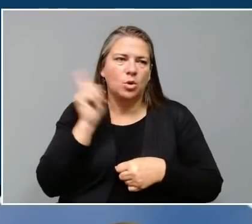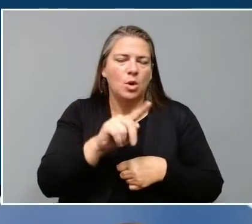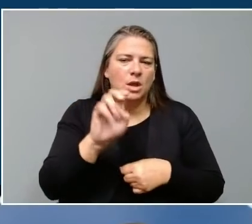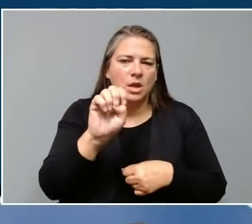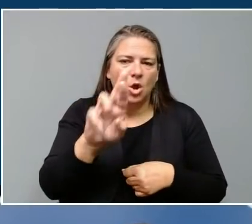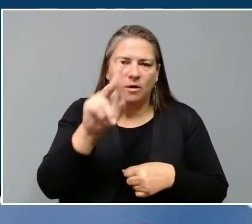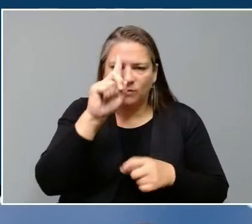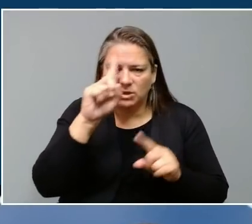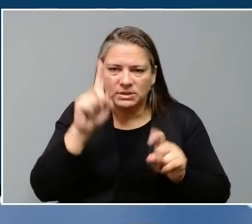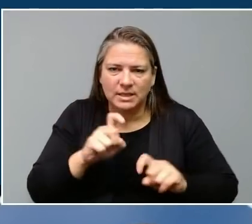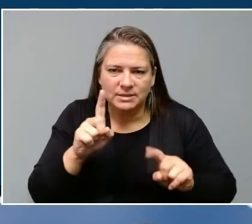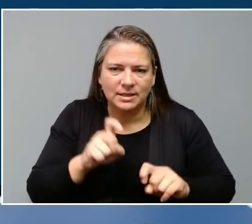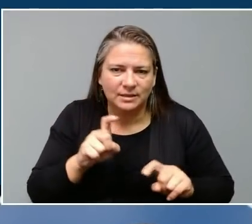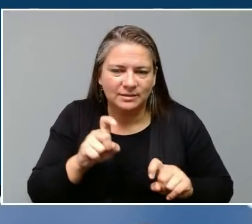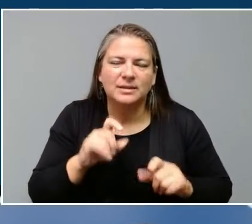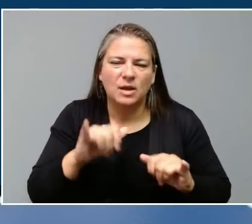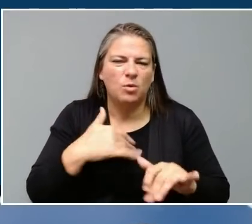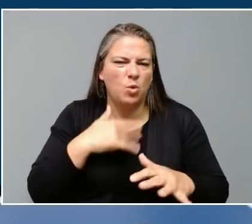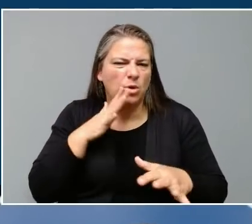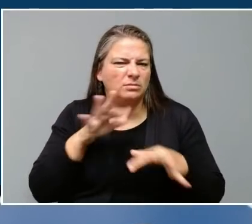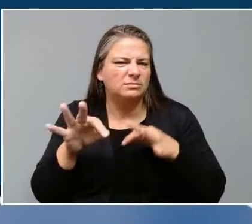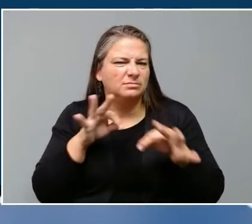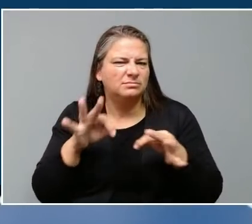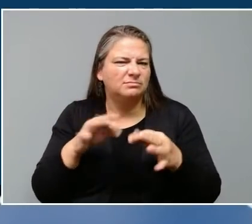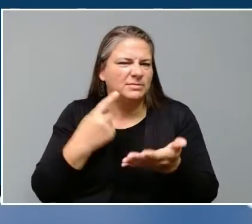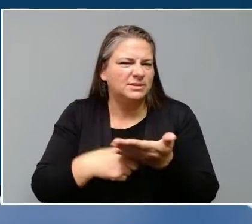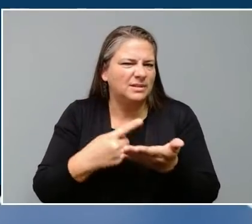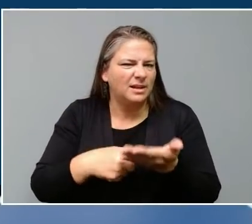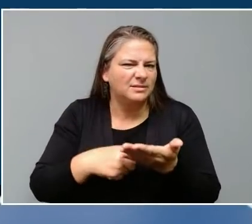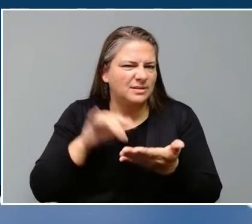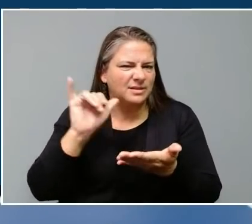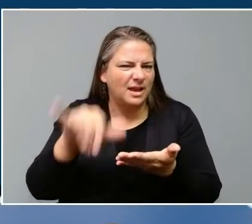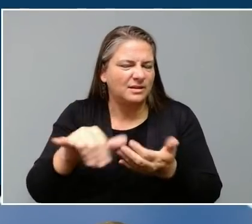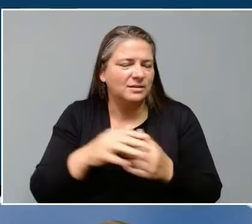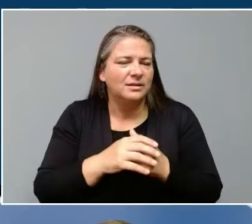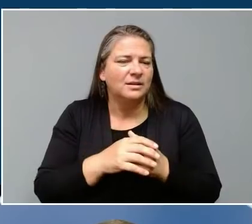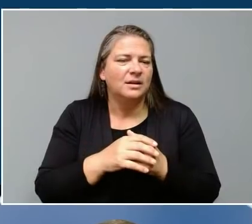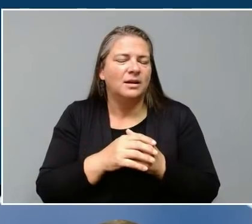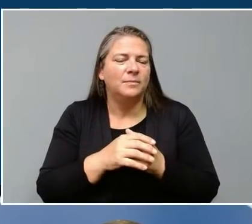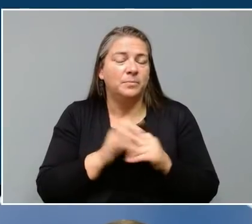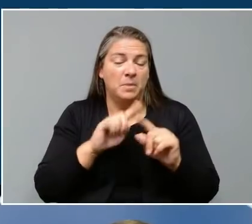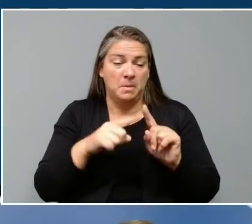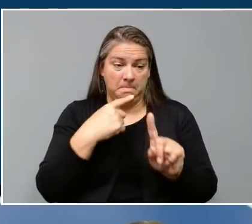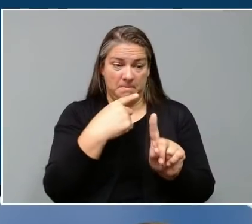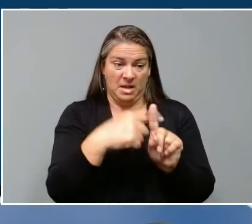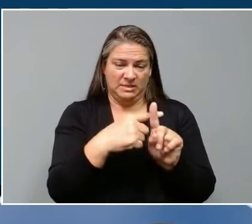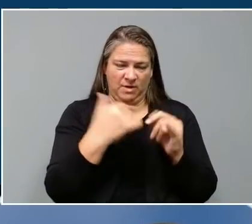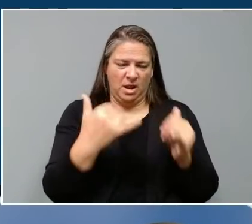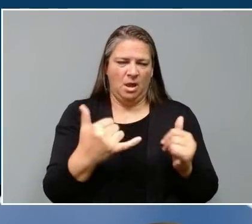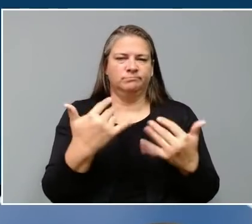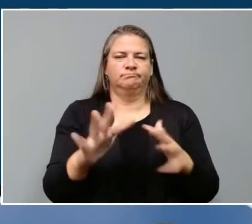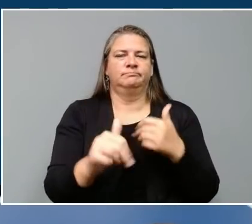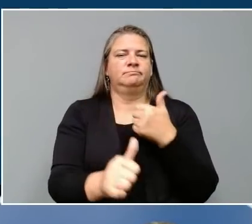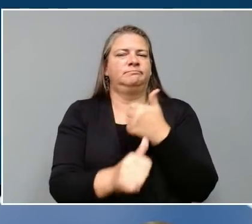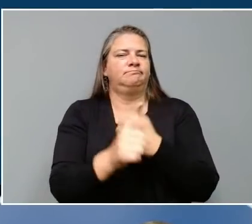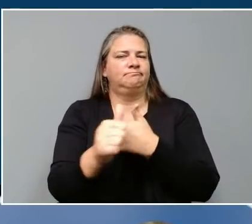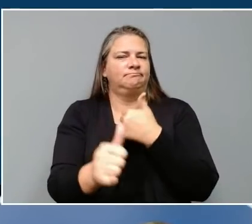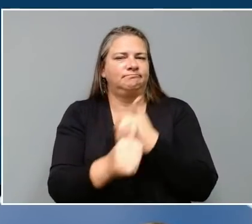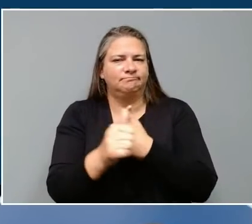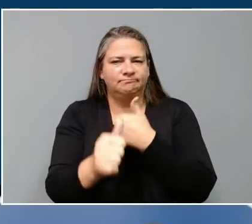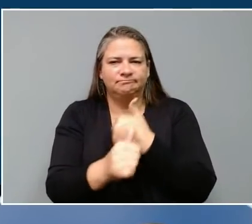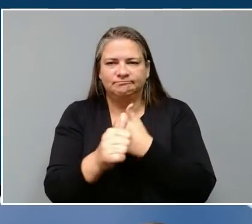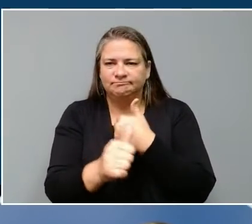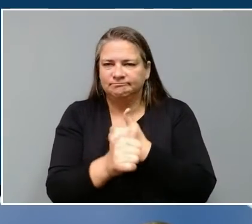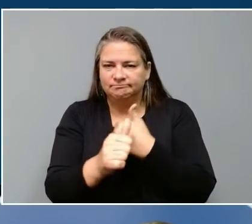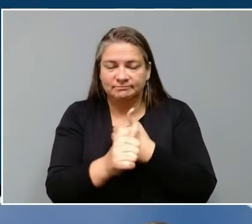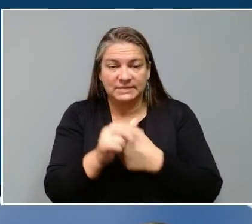help alleviate that. But the positivity rate being at a dangerous place, and don't mistake if this